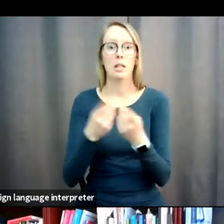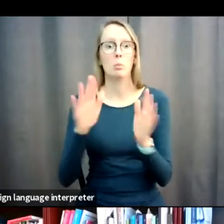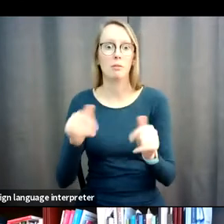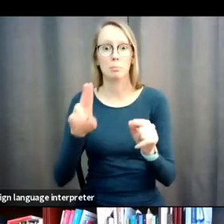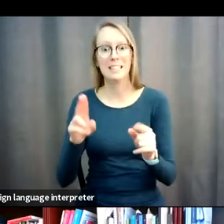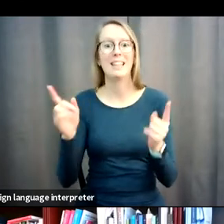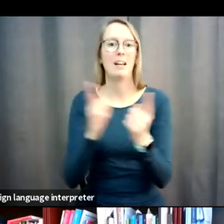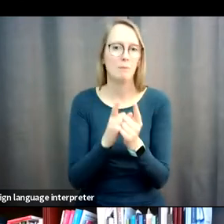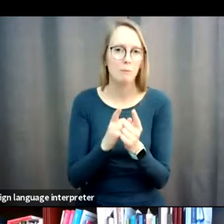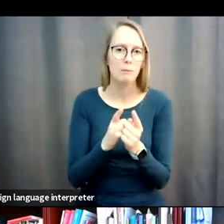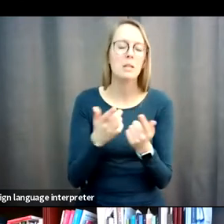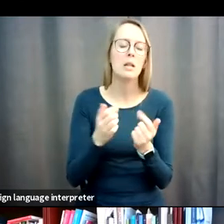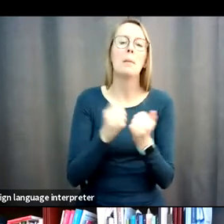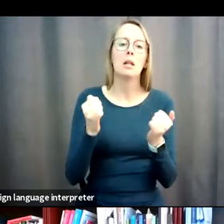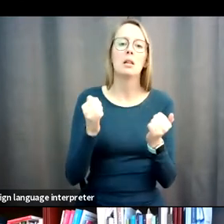actually.